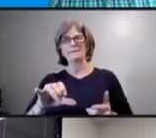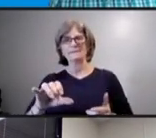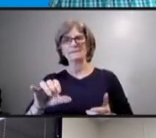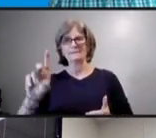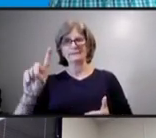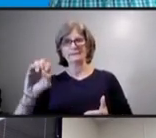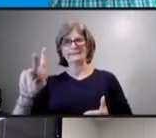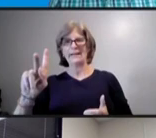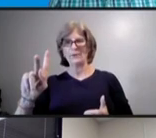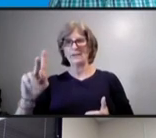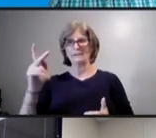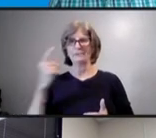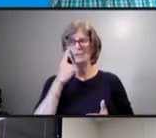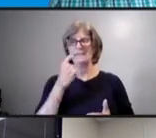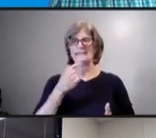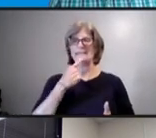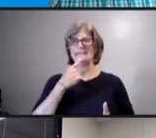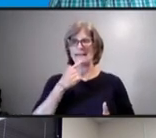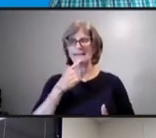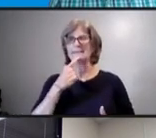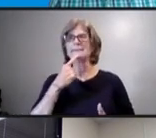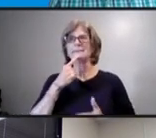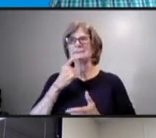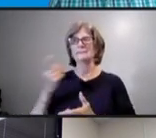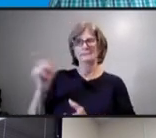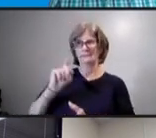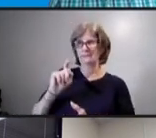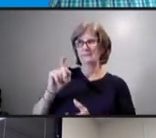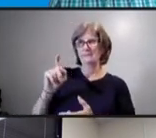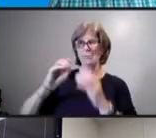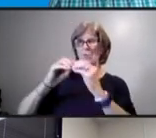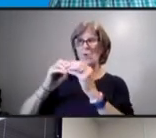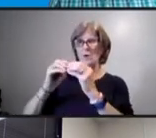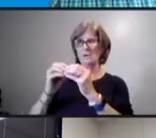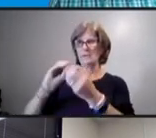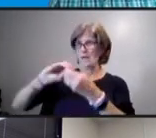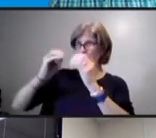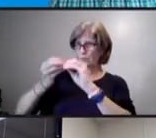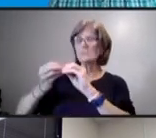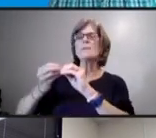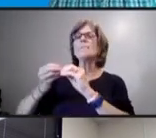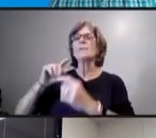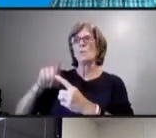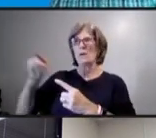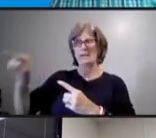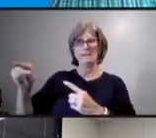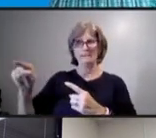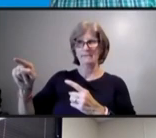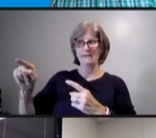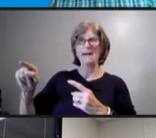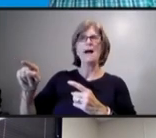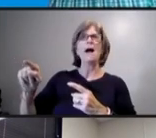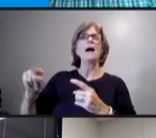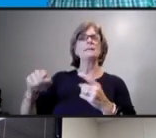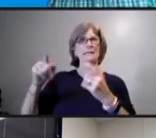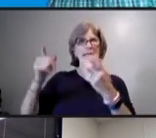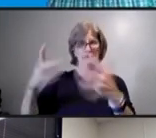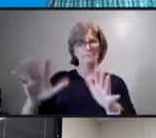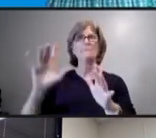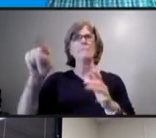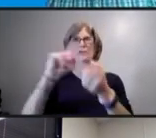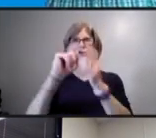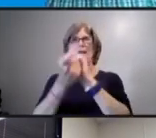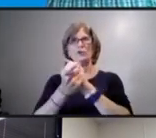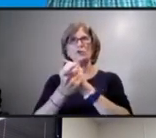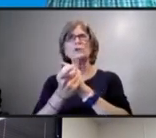mentioned, I haven't had the opportunity to take it off of here yet, but that will adjust these percentages once that 5%